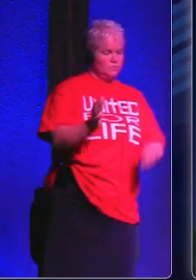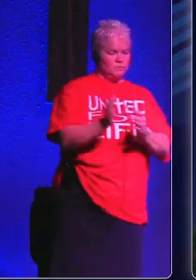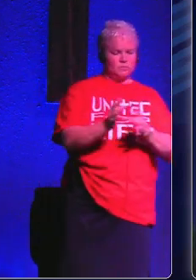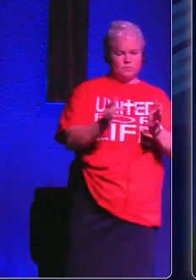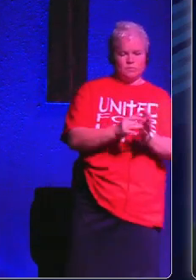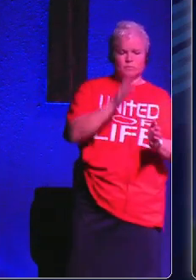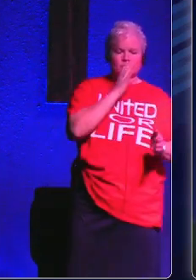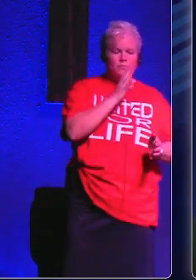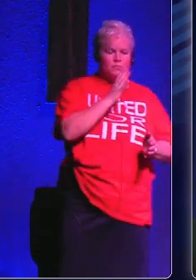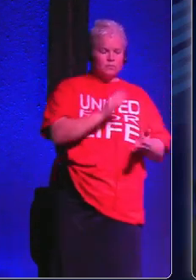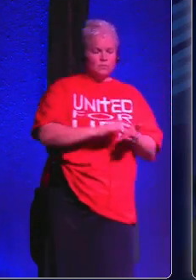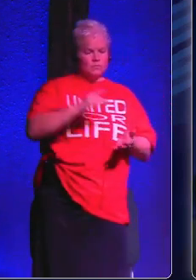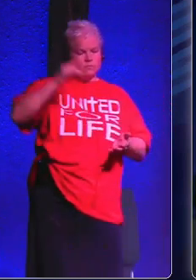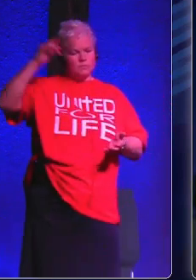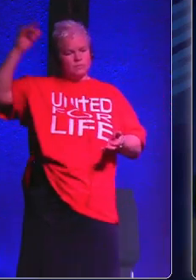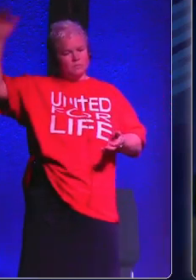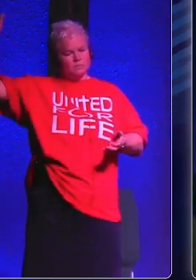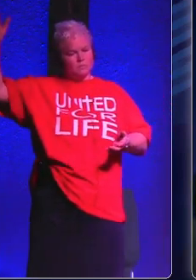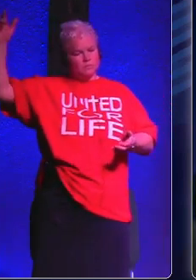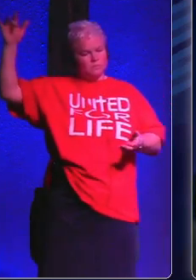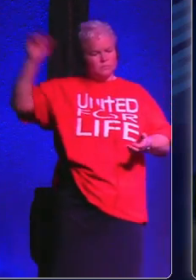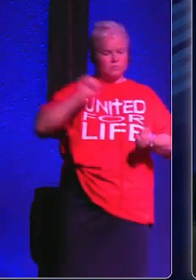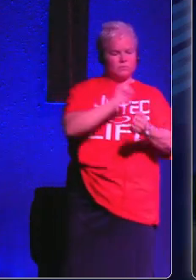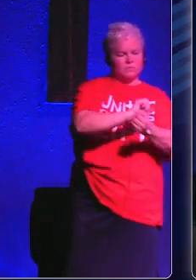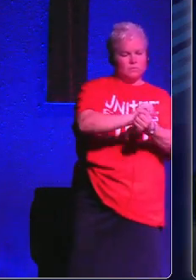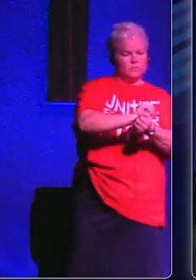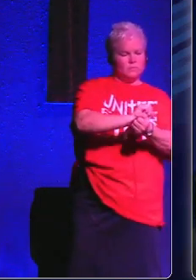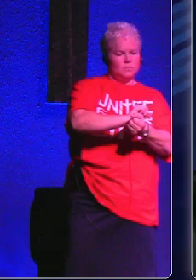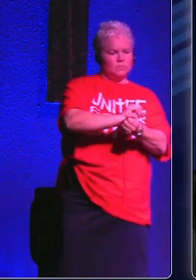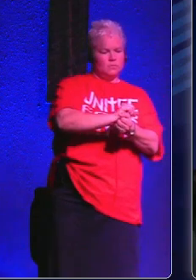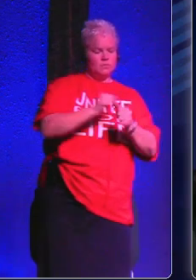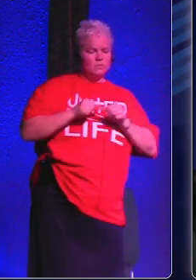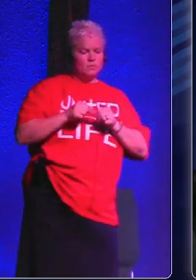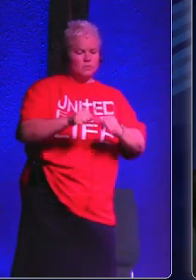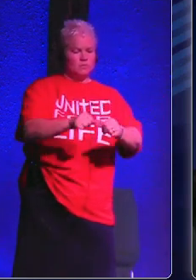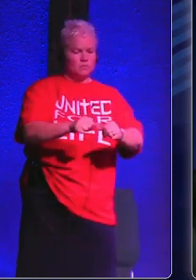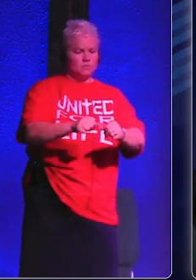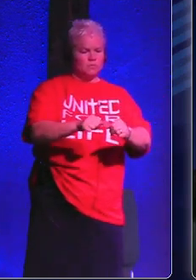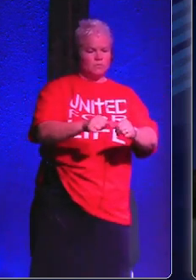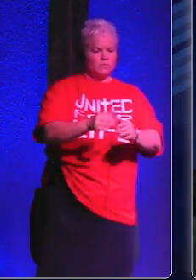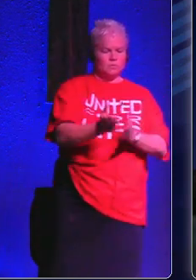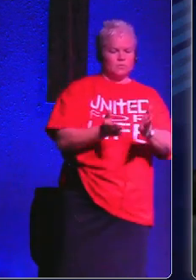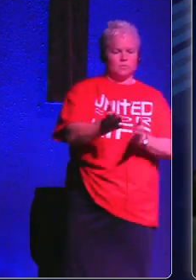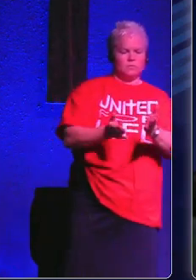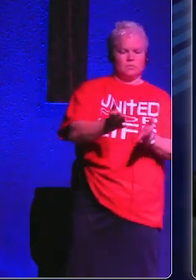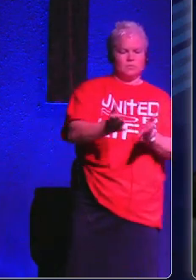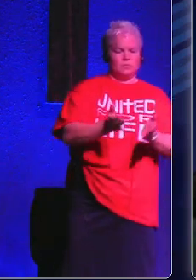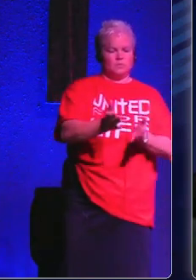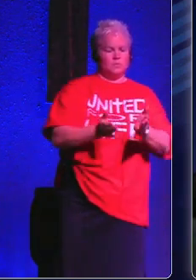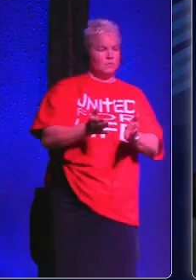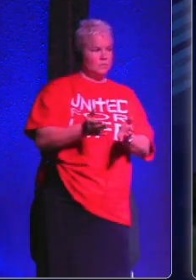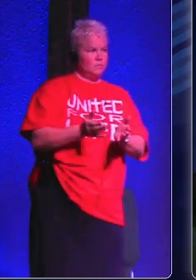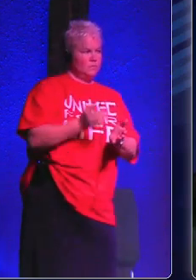So Jesus, be glorified once again. Continue to work. Continue to minister.